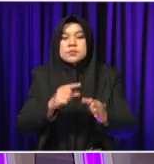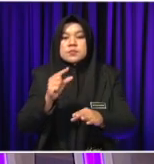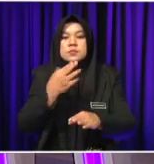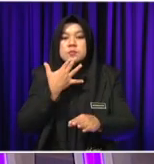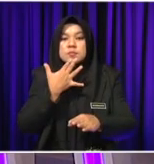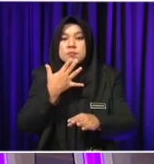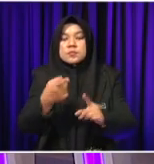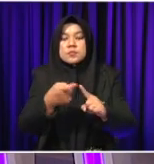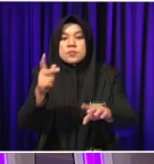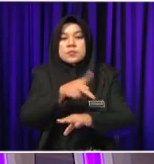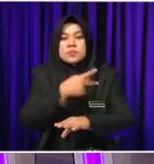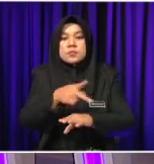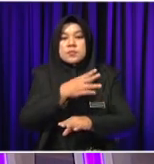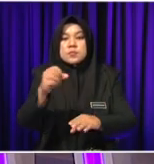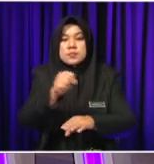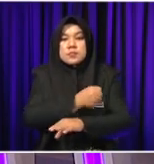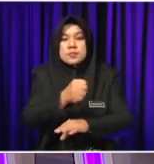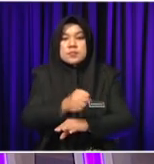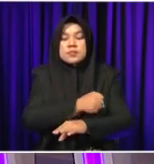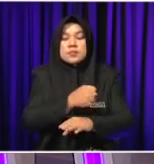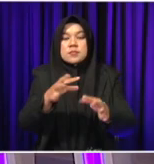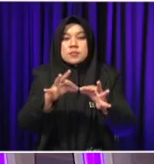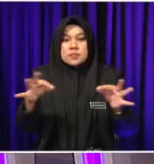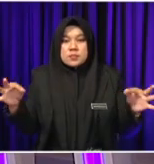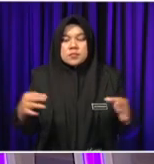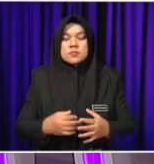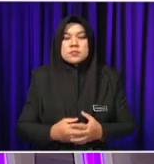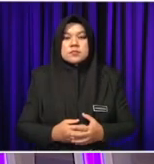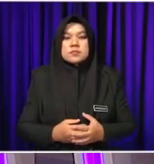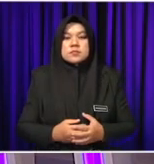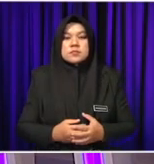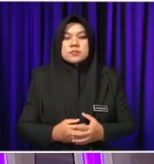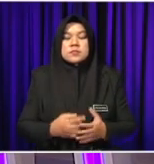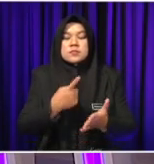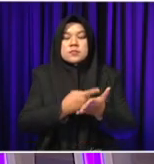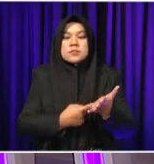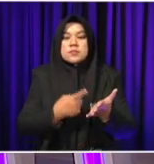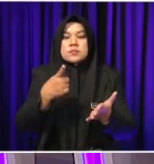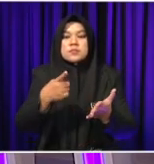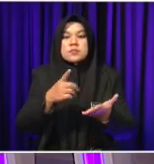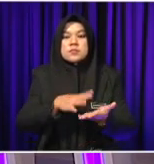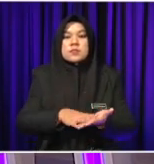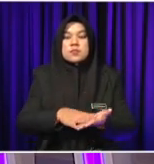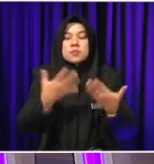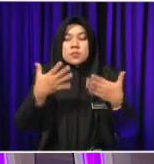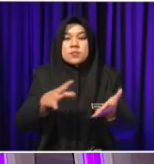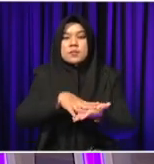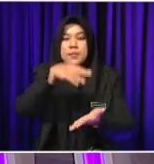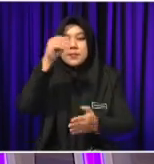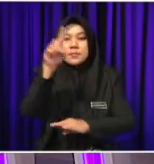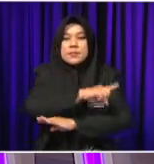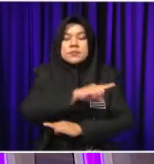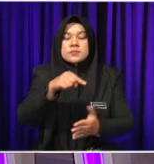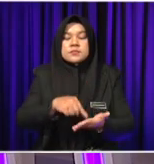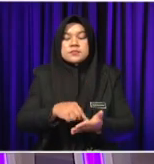and from the song lyrics. And I think, let us hear from our students and pupils back here on what the learning points that they have gained for today. All right.